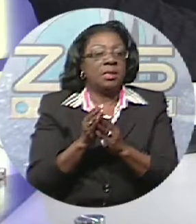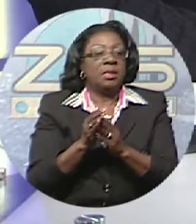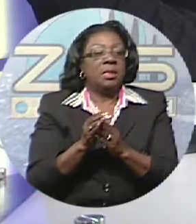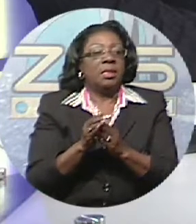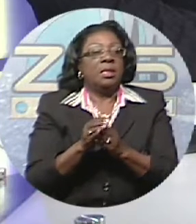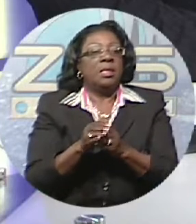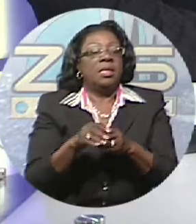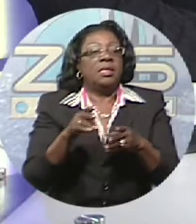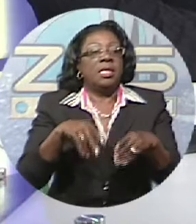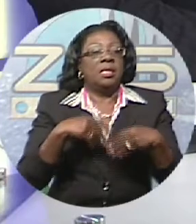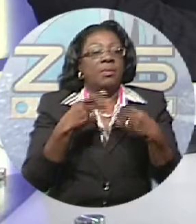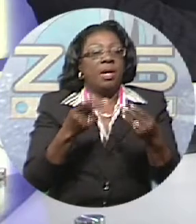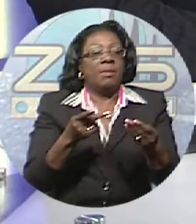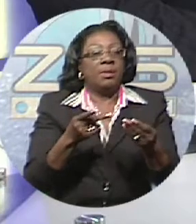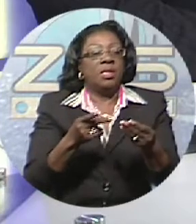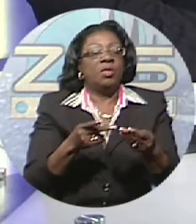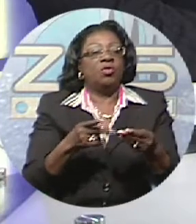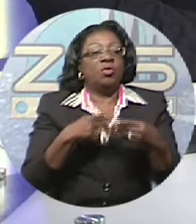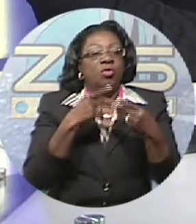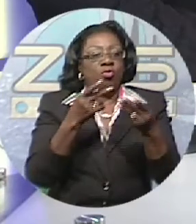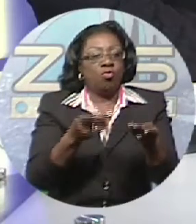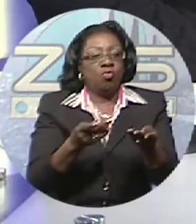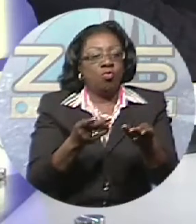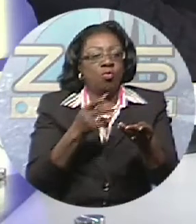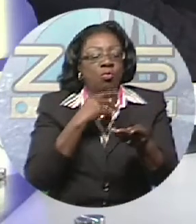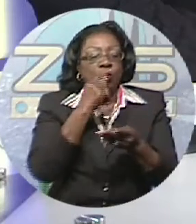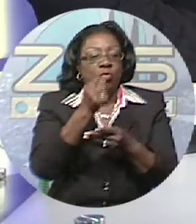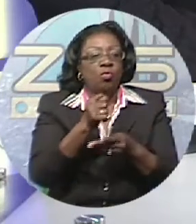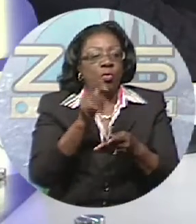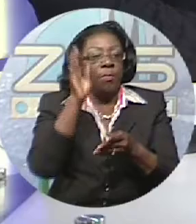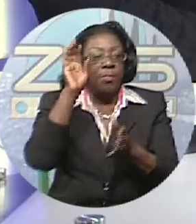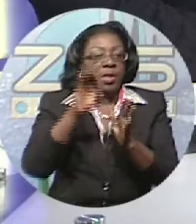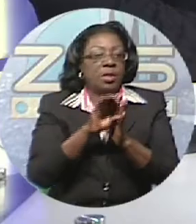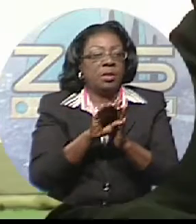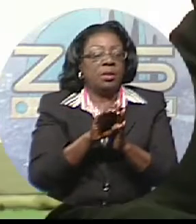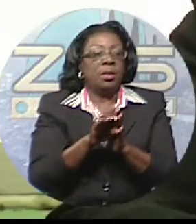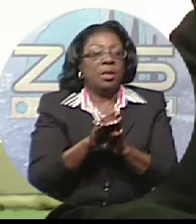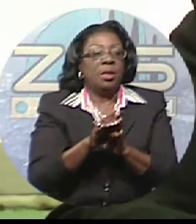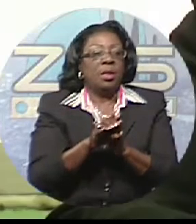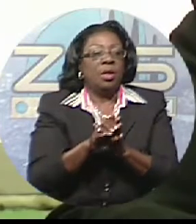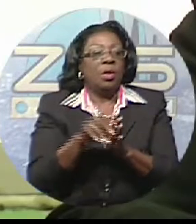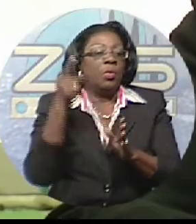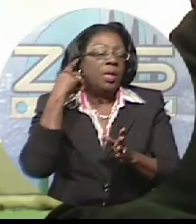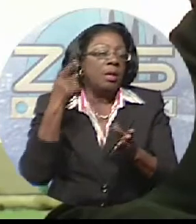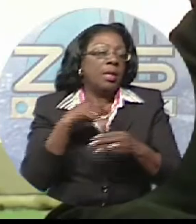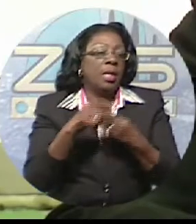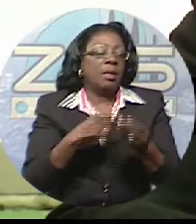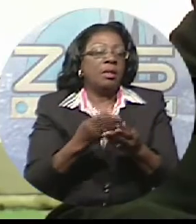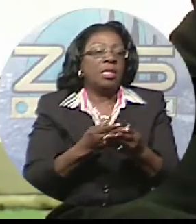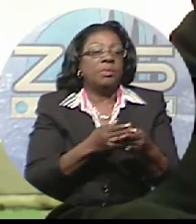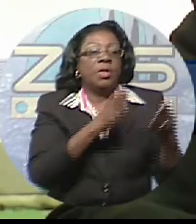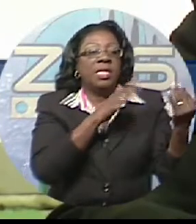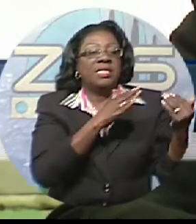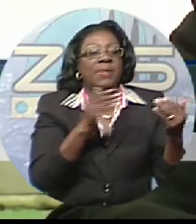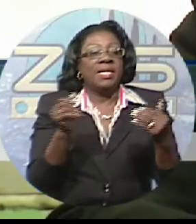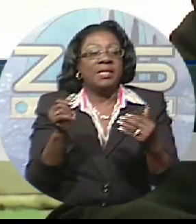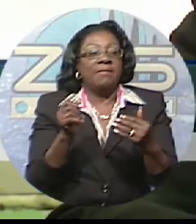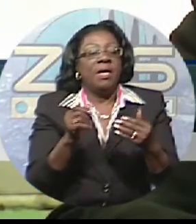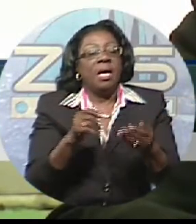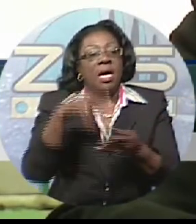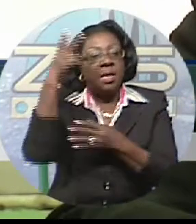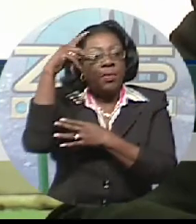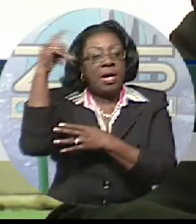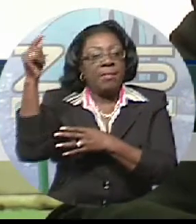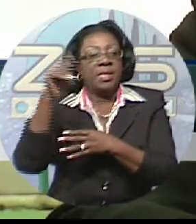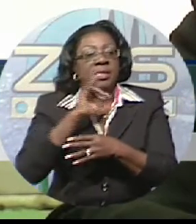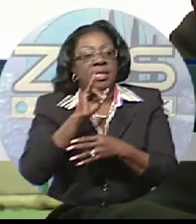line and presenting a true picture of Bahamar's impact. We heard a lot of things about perspective, and the Prime Minister was